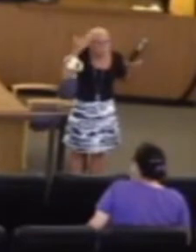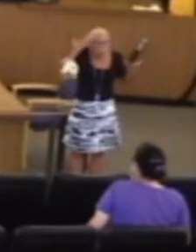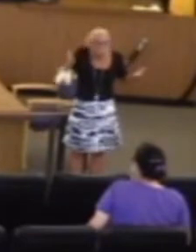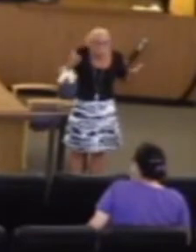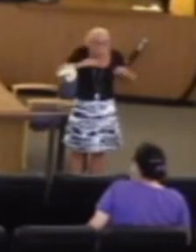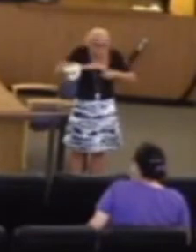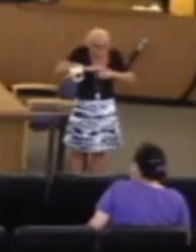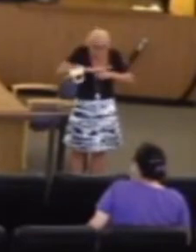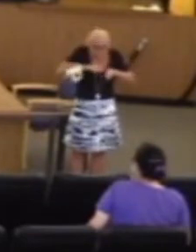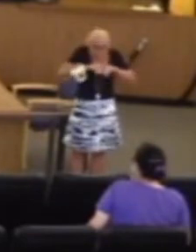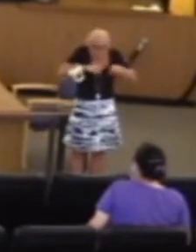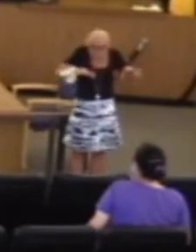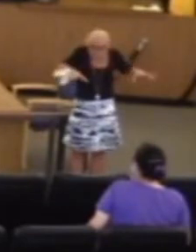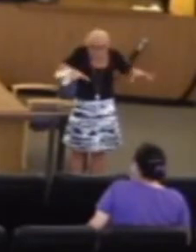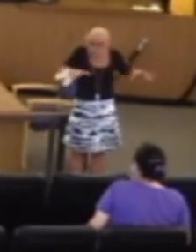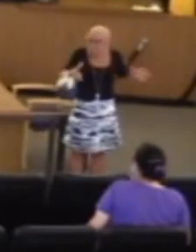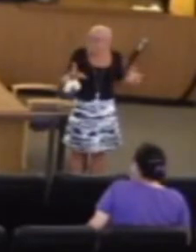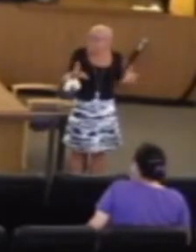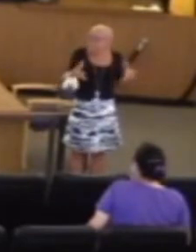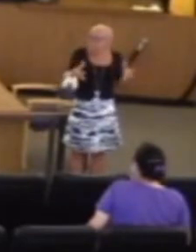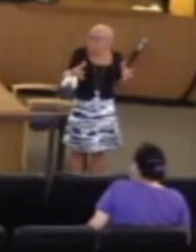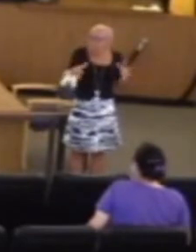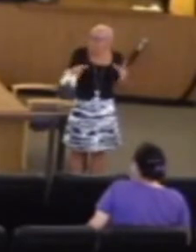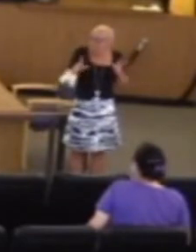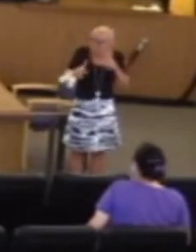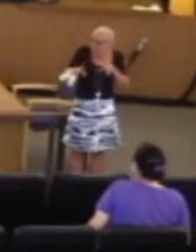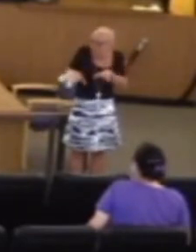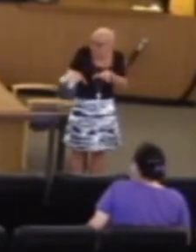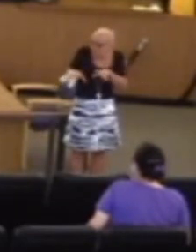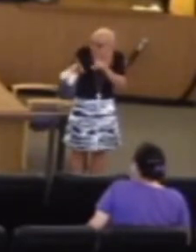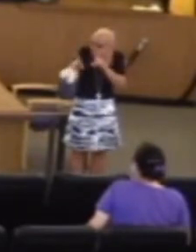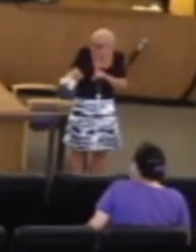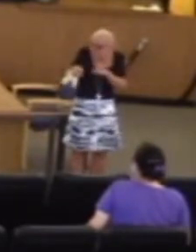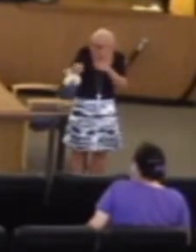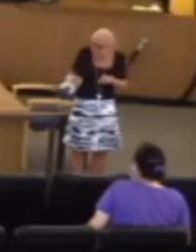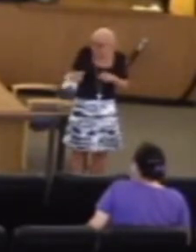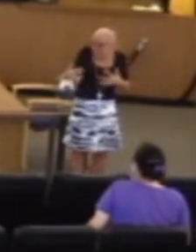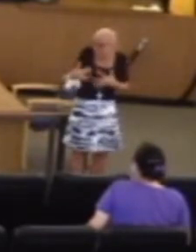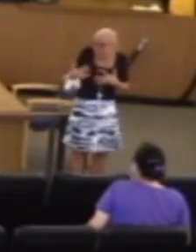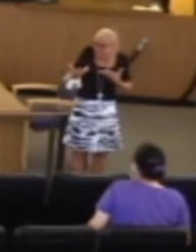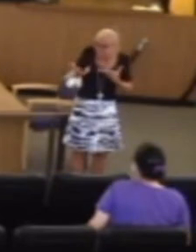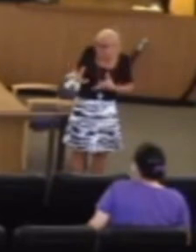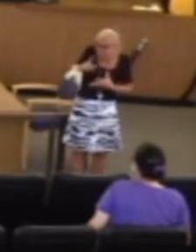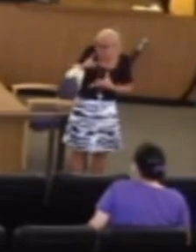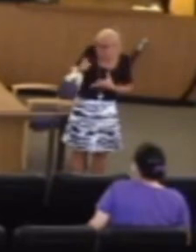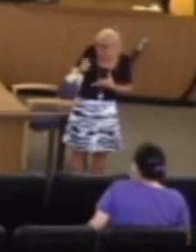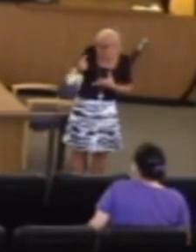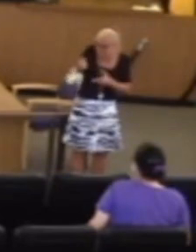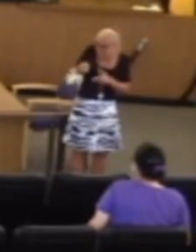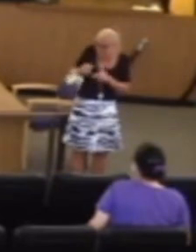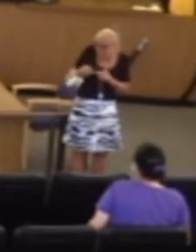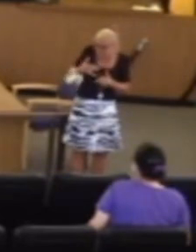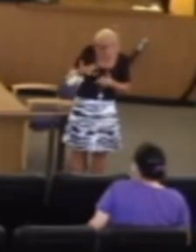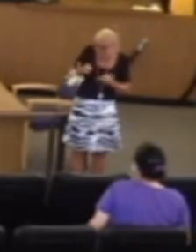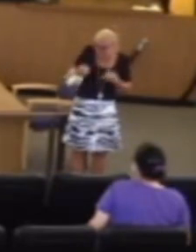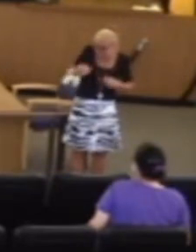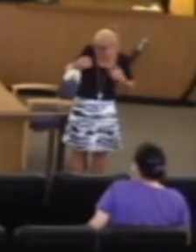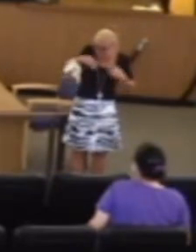afraid to take the test because they're afraid they're going to find out they have it. But if you don't find out you have it, if you lose